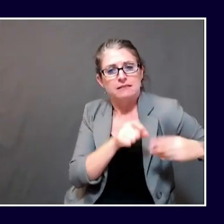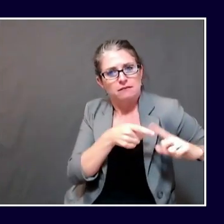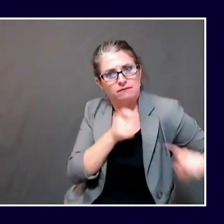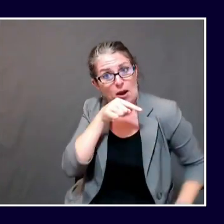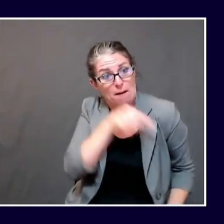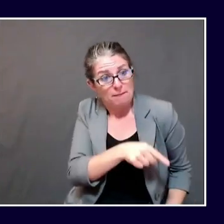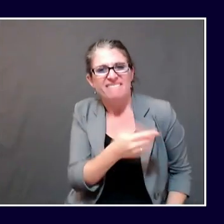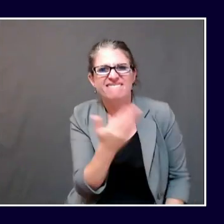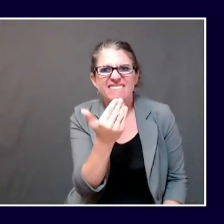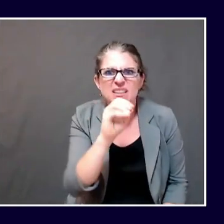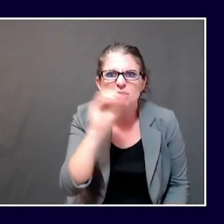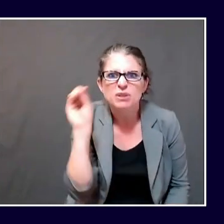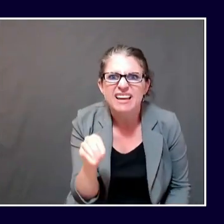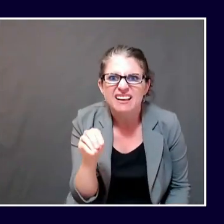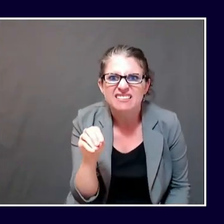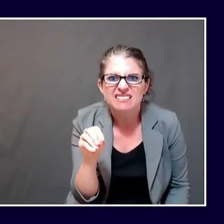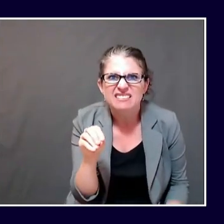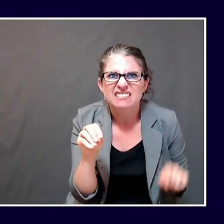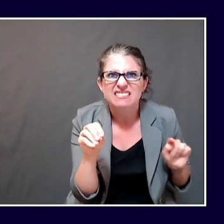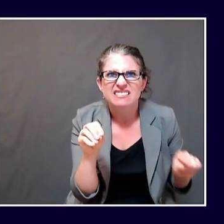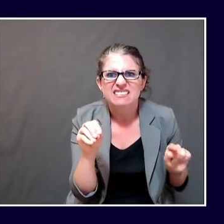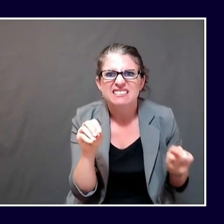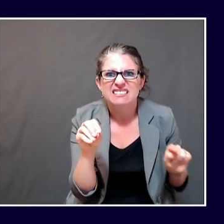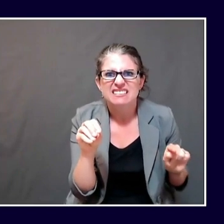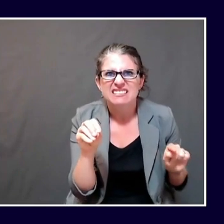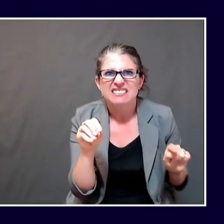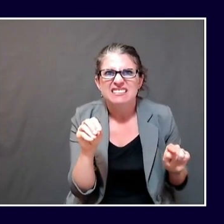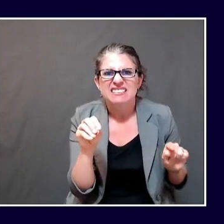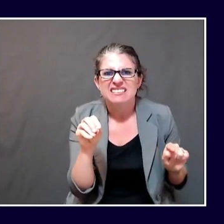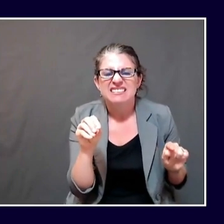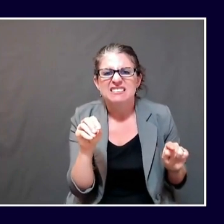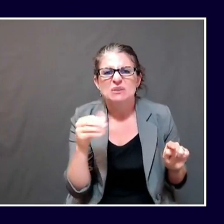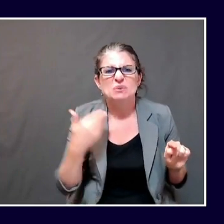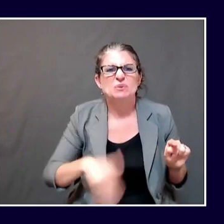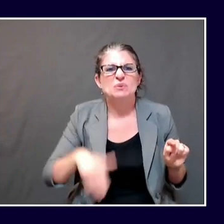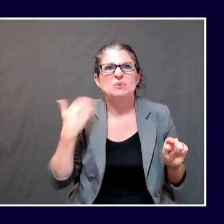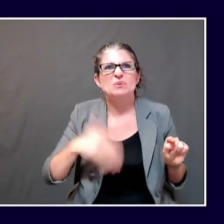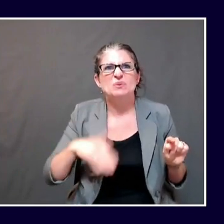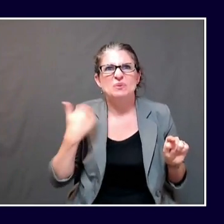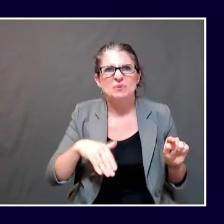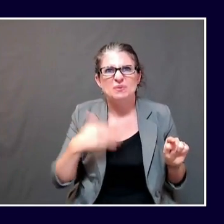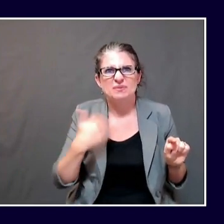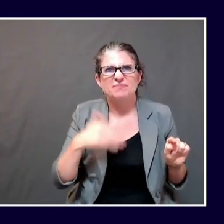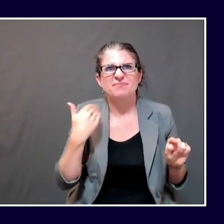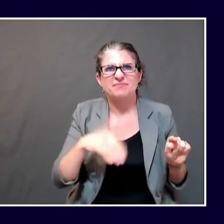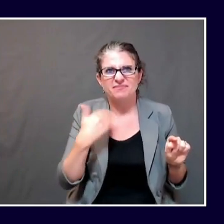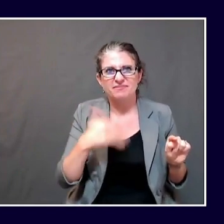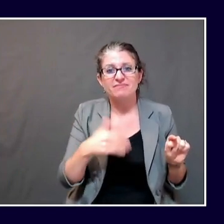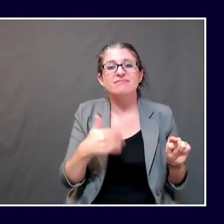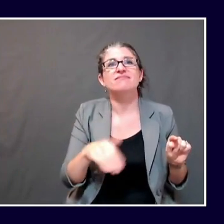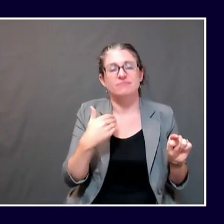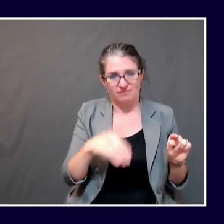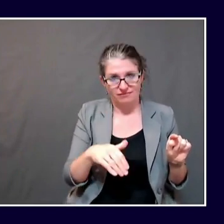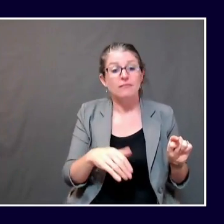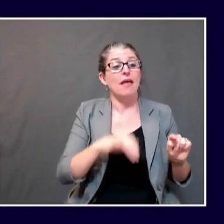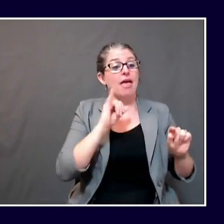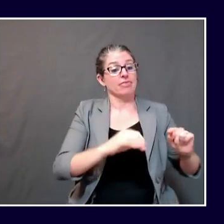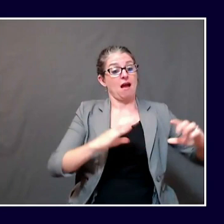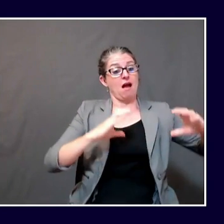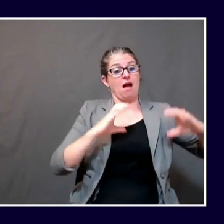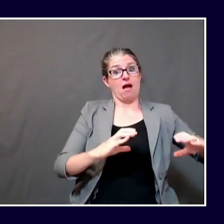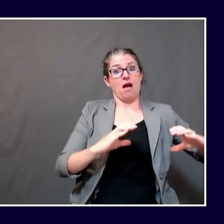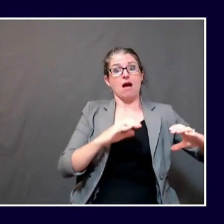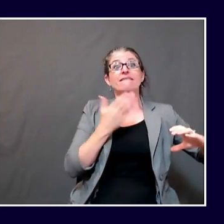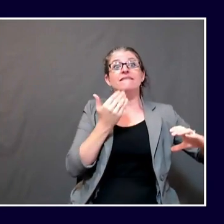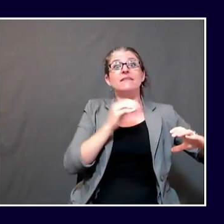17 open outbreak investigations in York County alone. That's more than half of